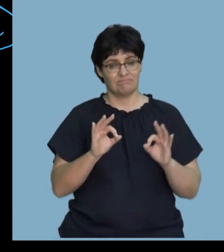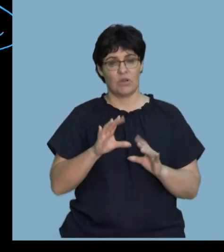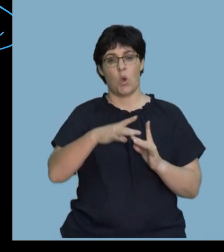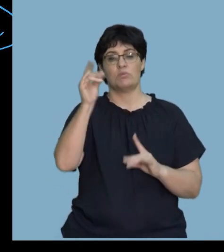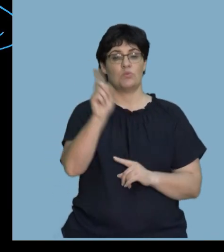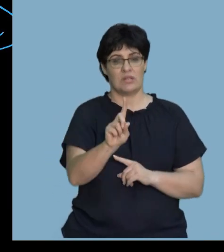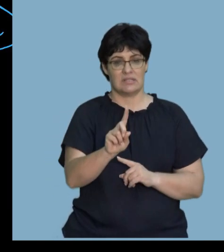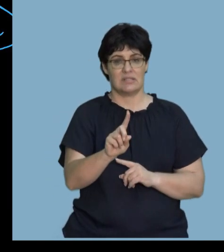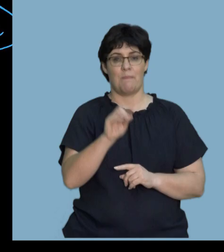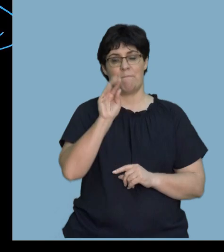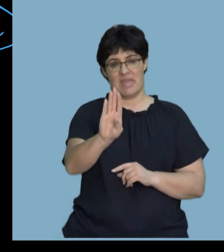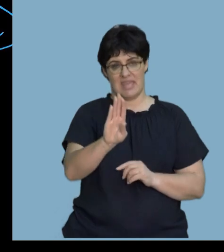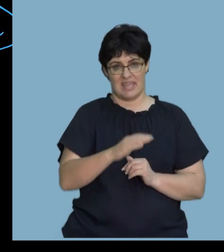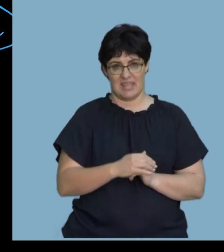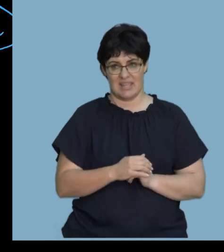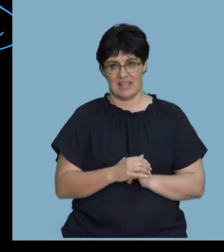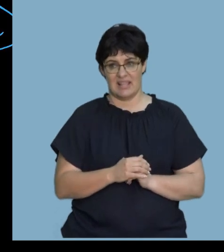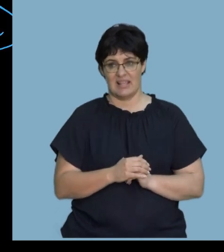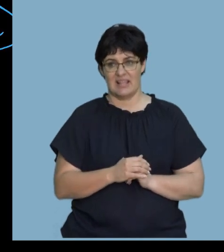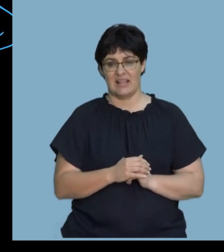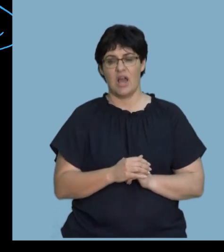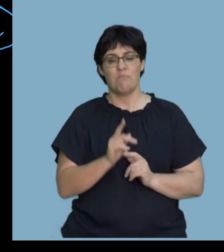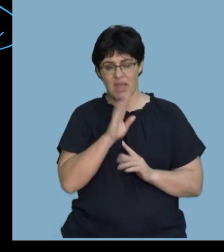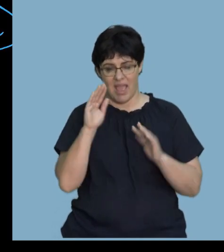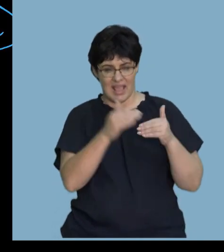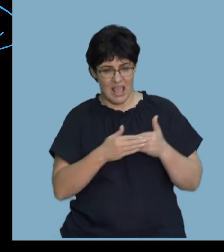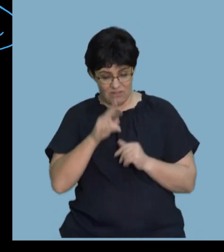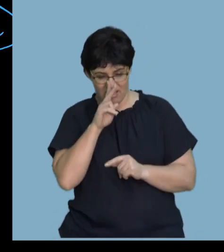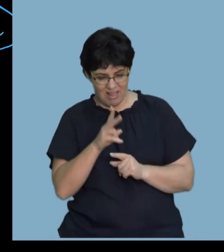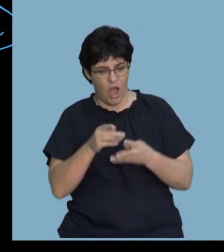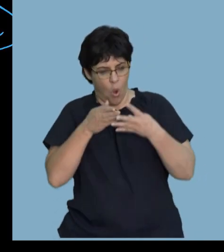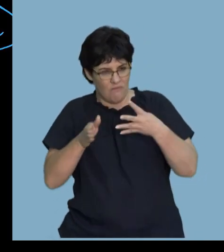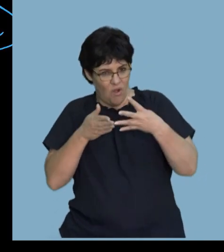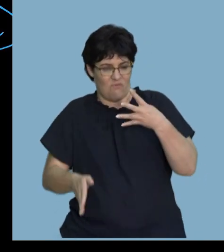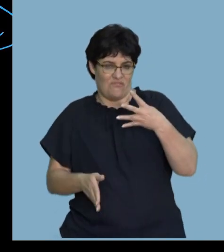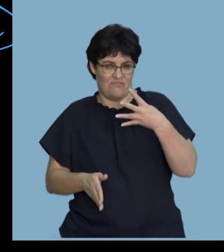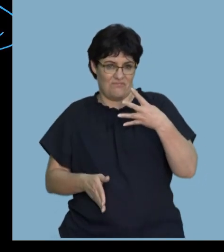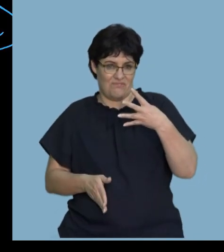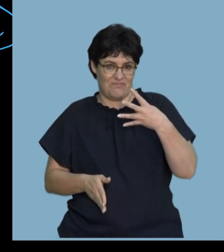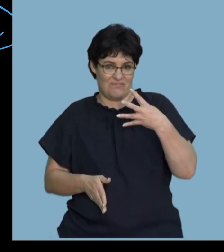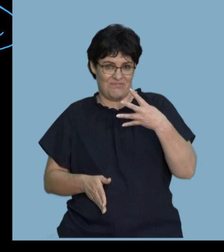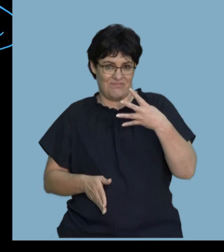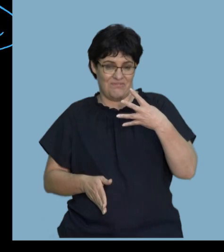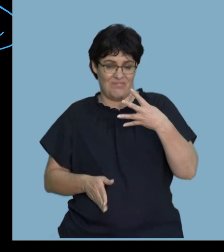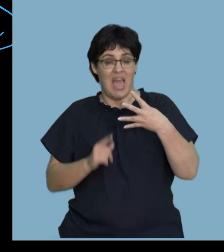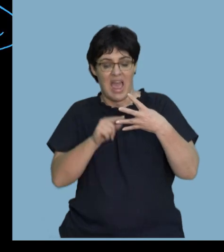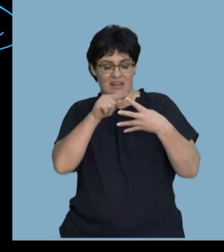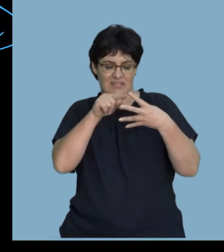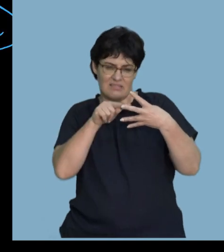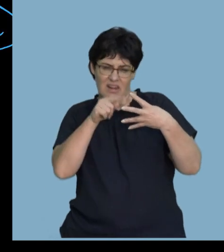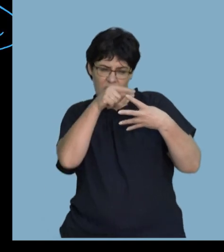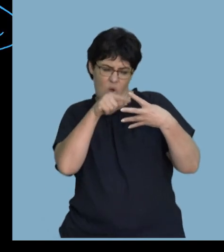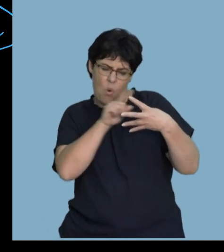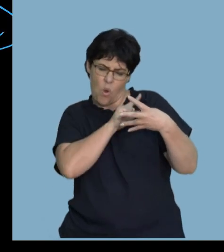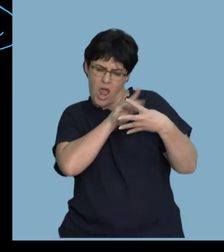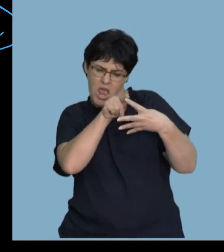option in this case is actually B. But pay careful attention to the distractors that we eliminated, and we had to think about the